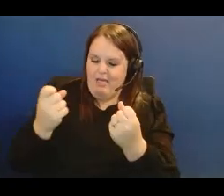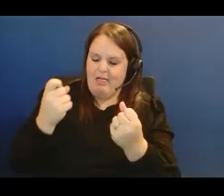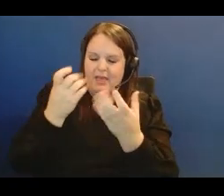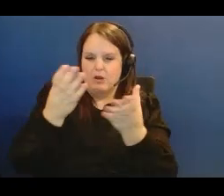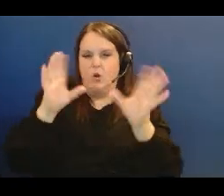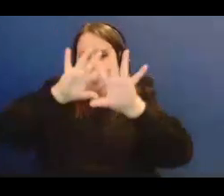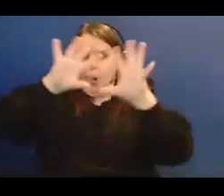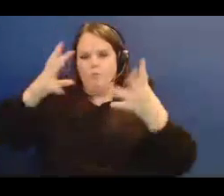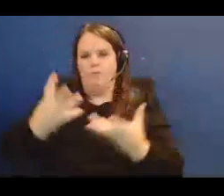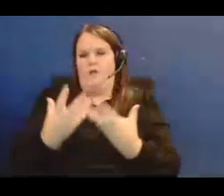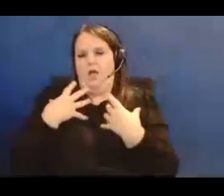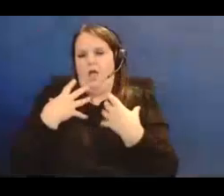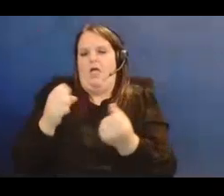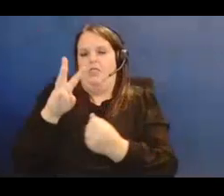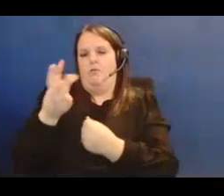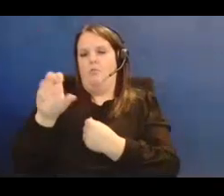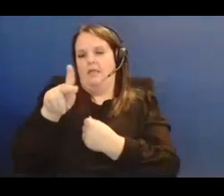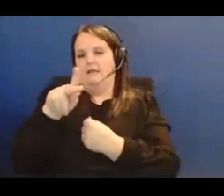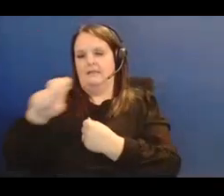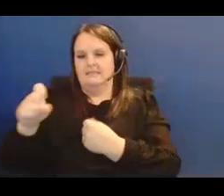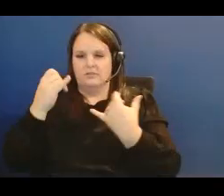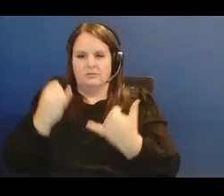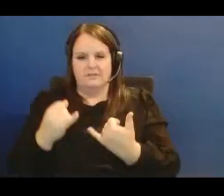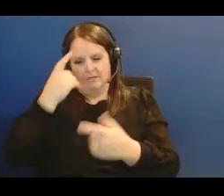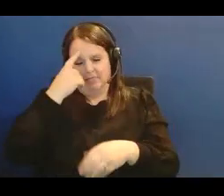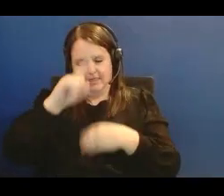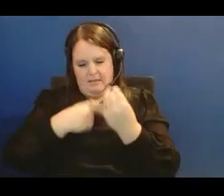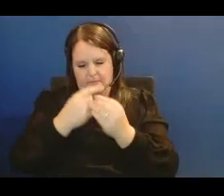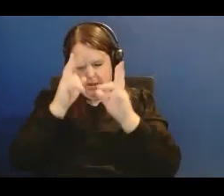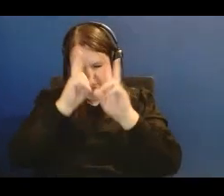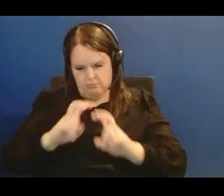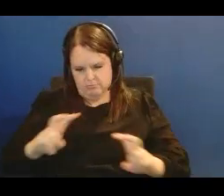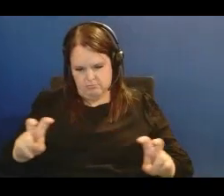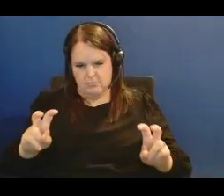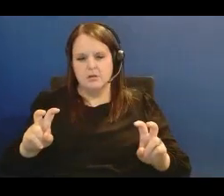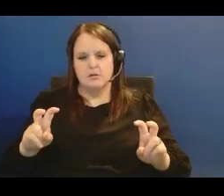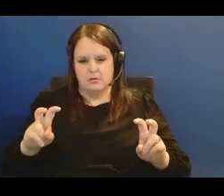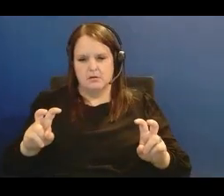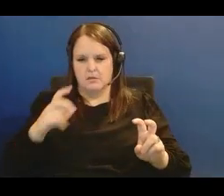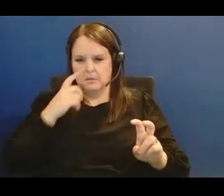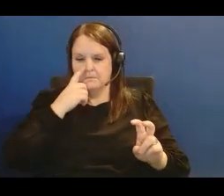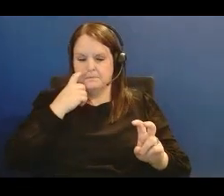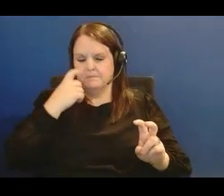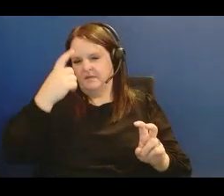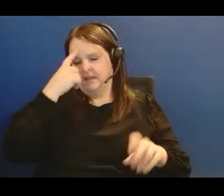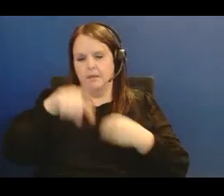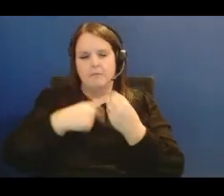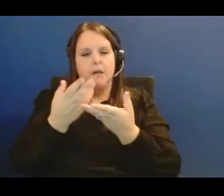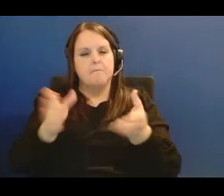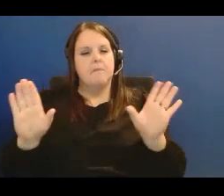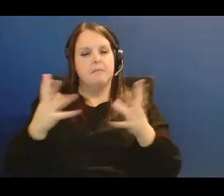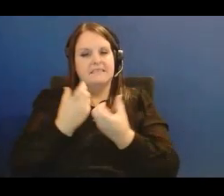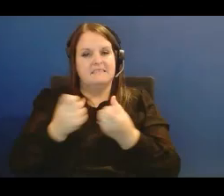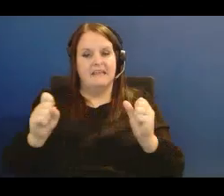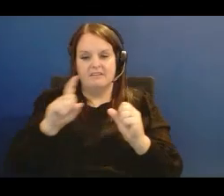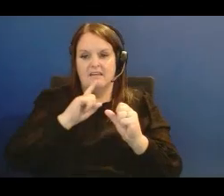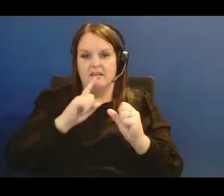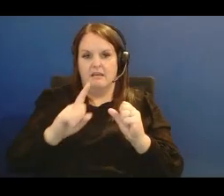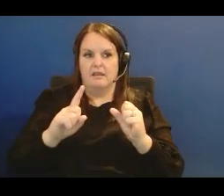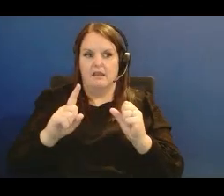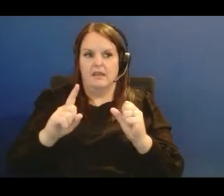And what I would really like you to do is to think of health as, think of public safety as a sense